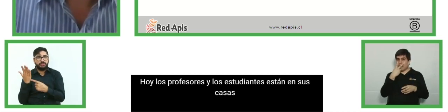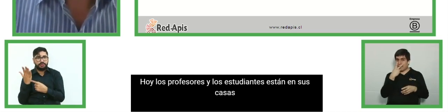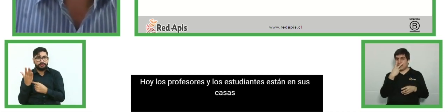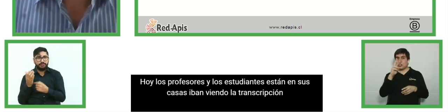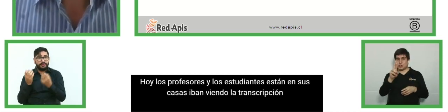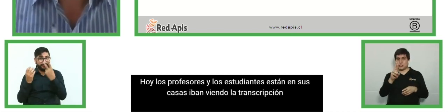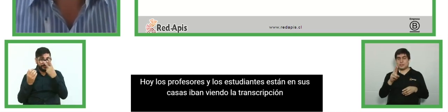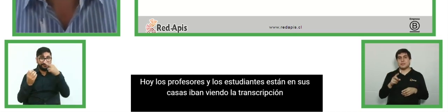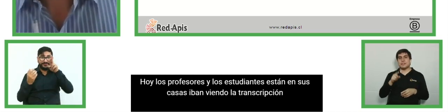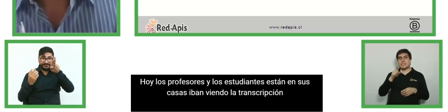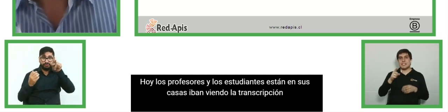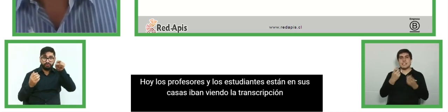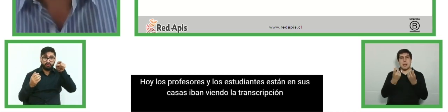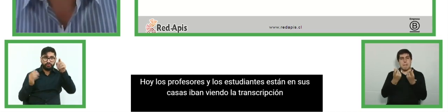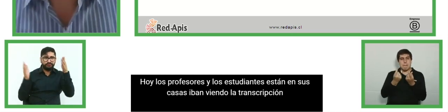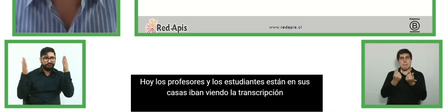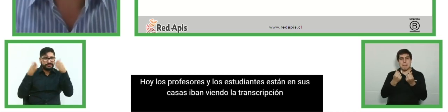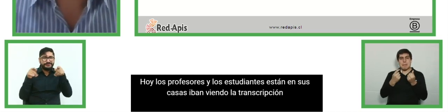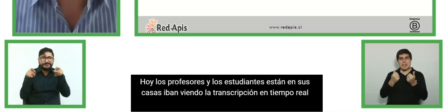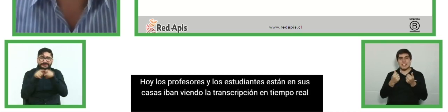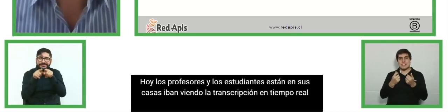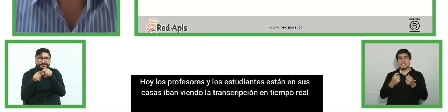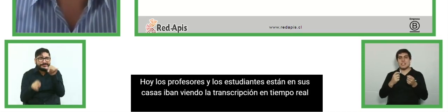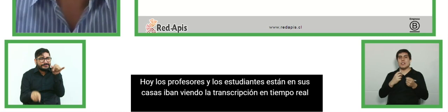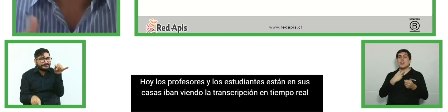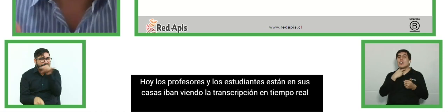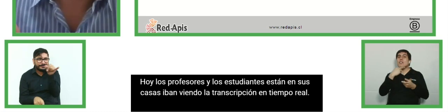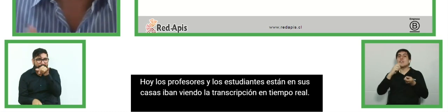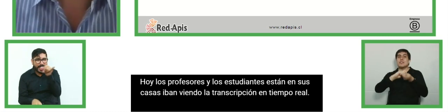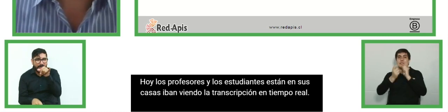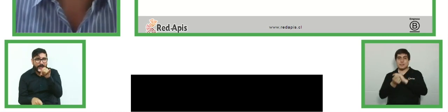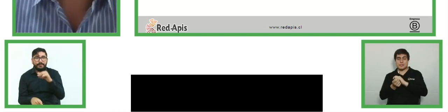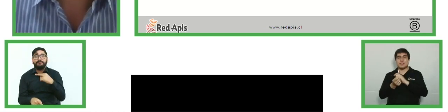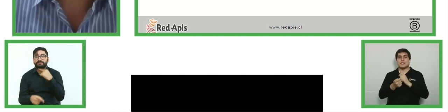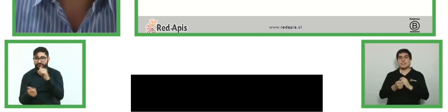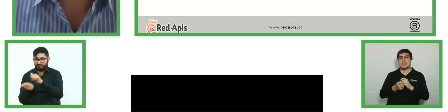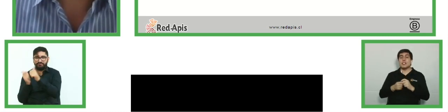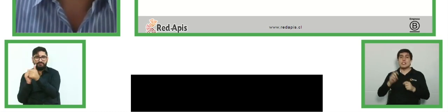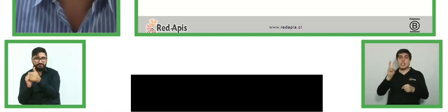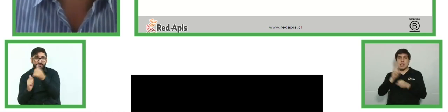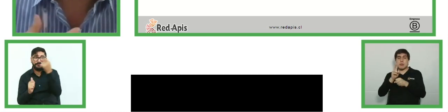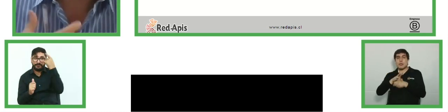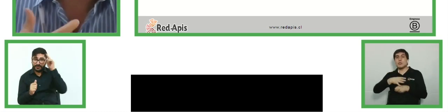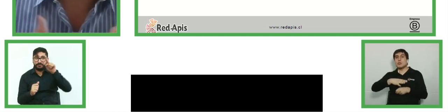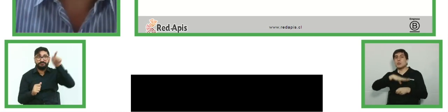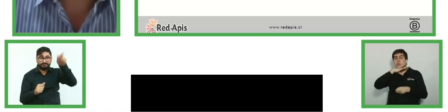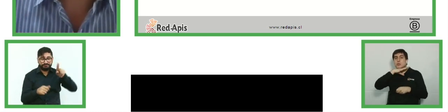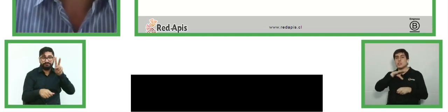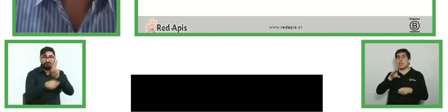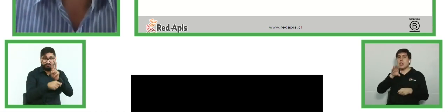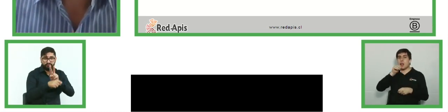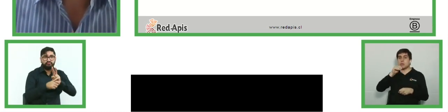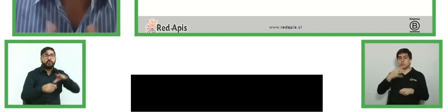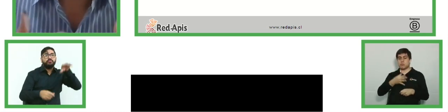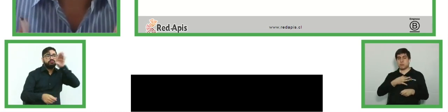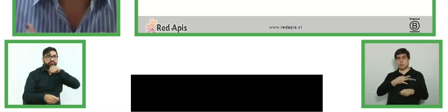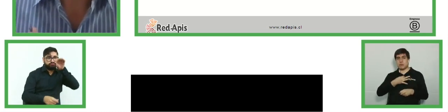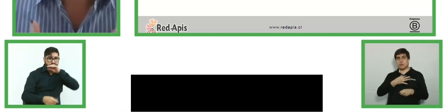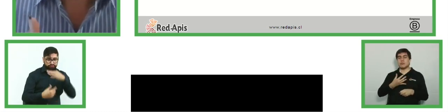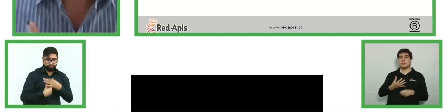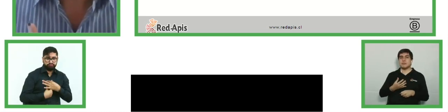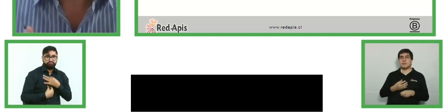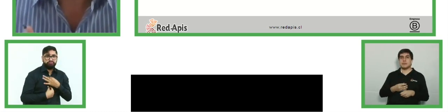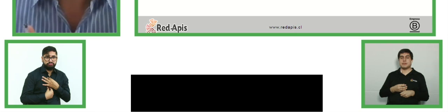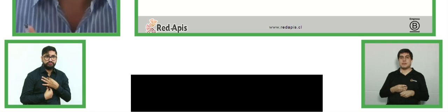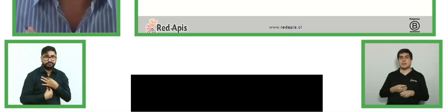right, the flow. Teacher uses a microphone in the classroom, a wireless microphone, and this audio goes to a